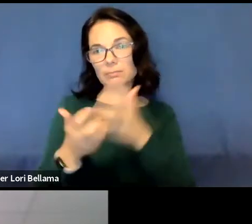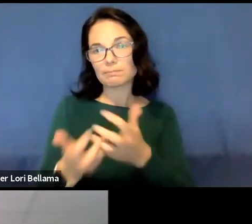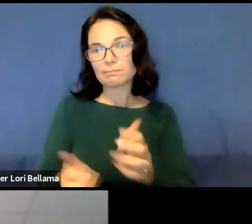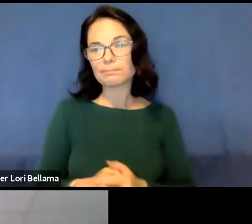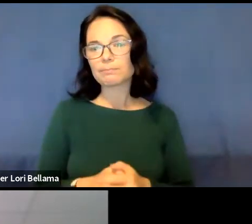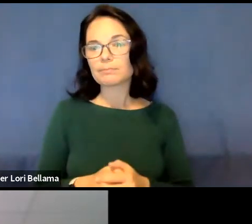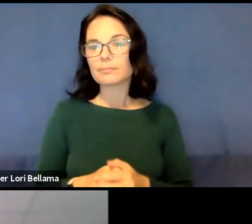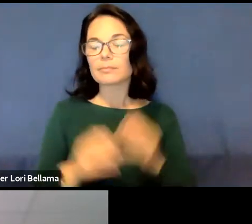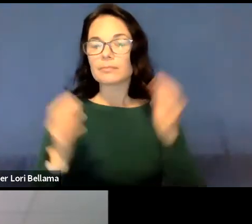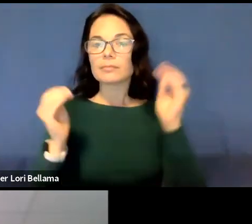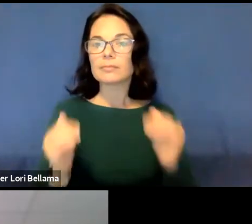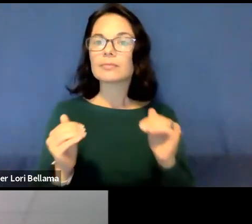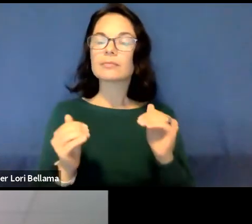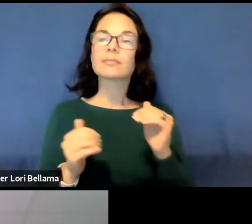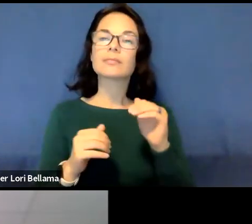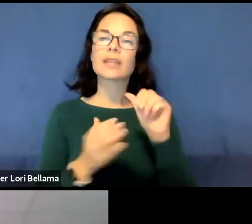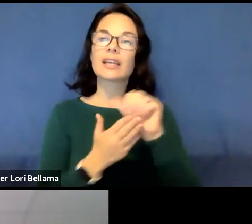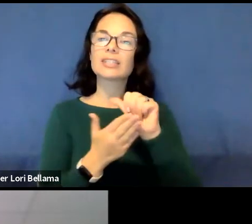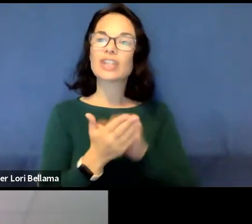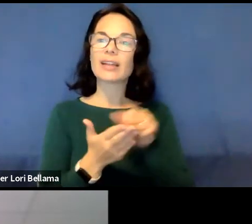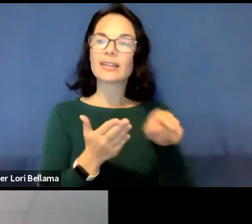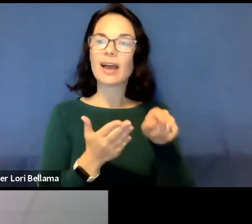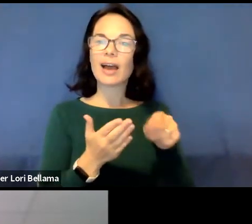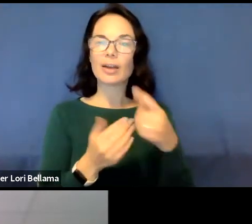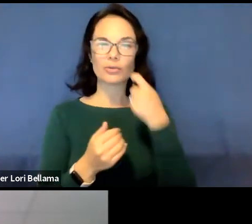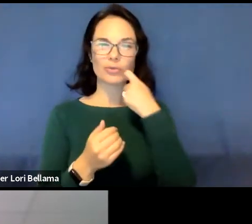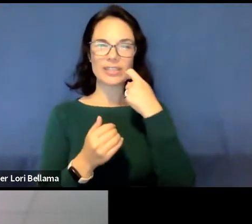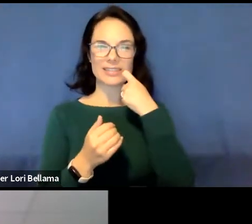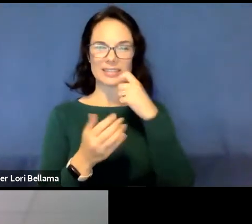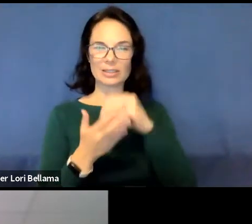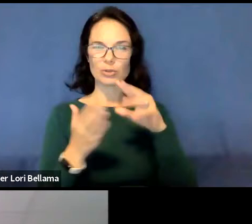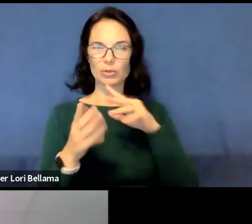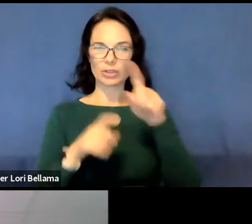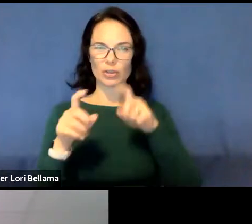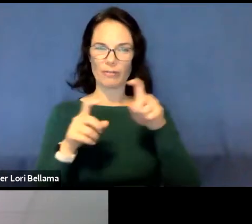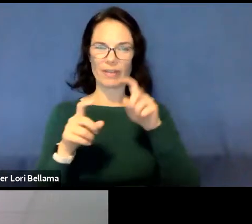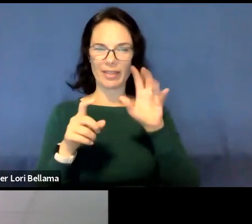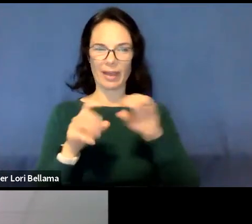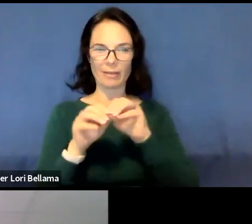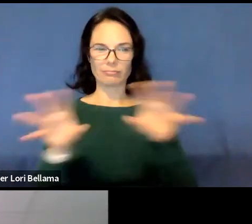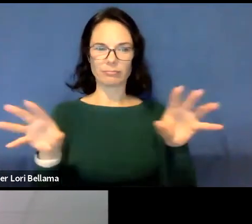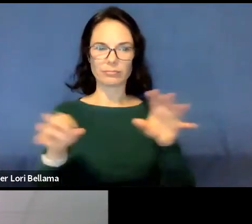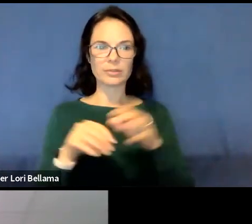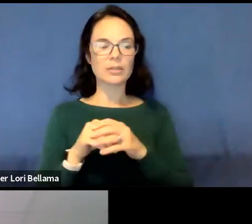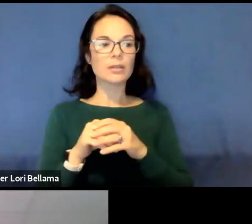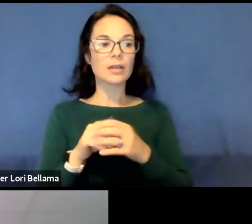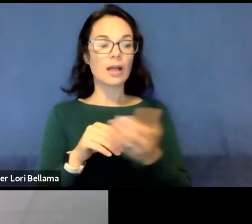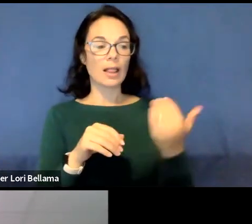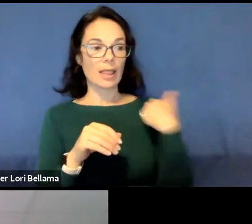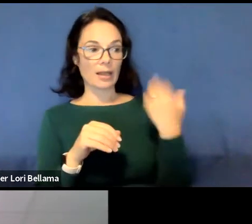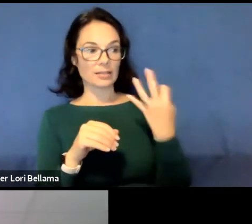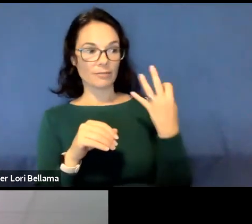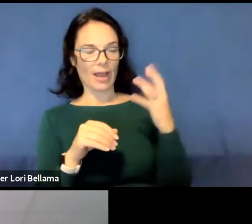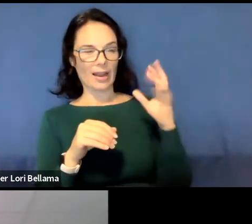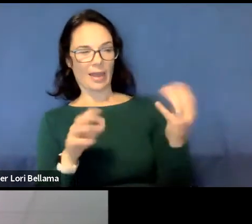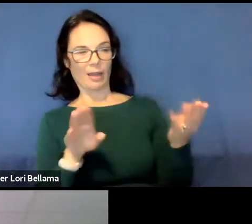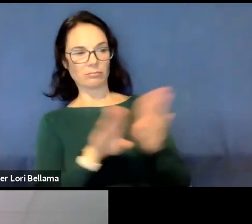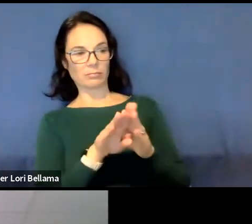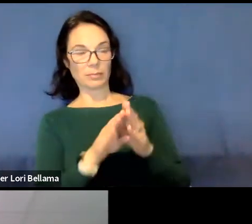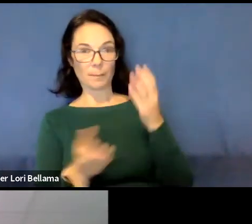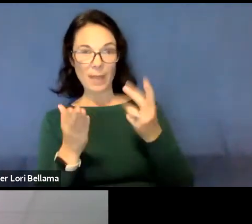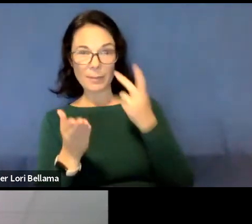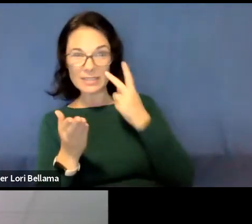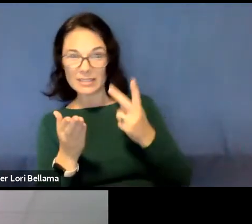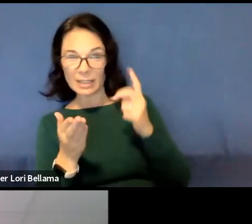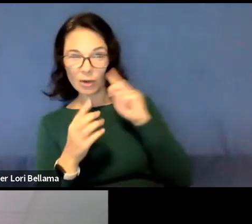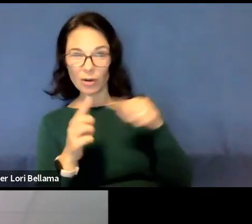Next item on the agenda, there's a recent student survey that was sent out. In fact, it closed last Friday. Some of you may have seen this or heard